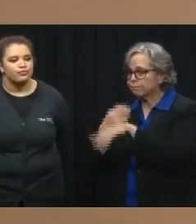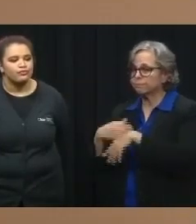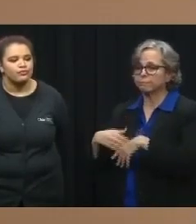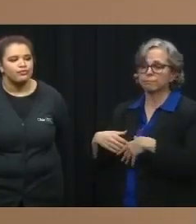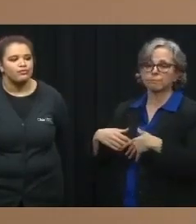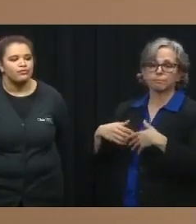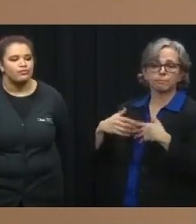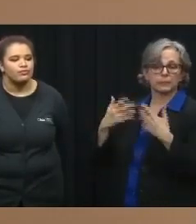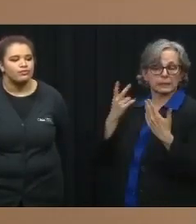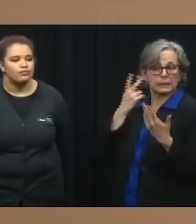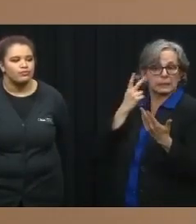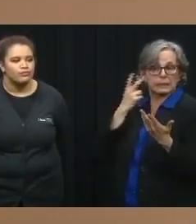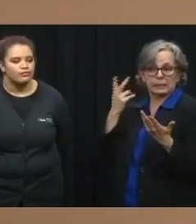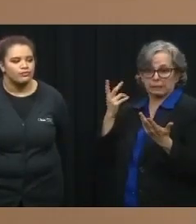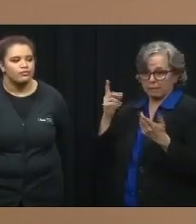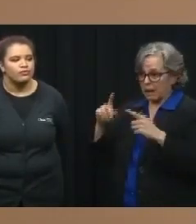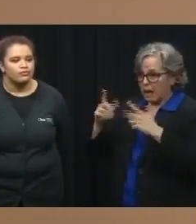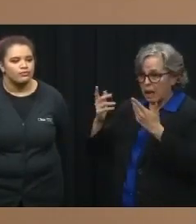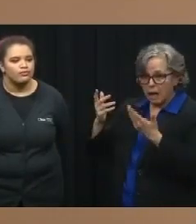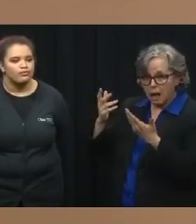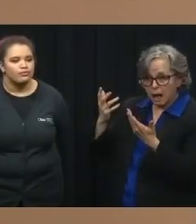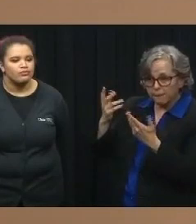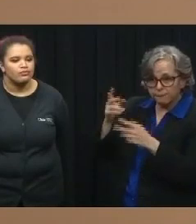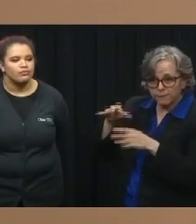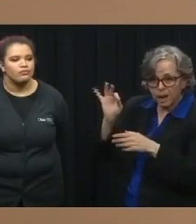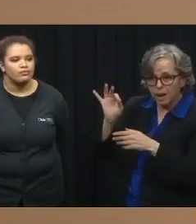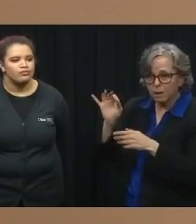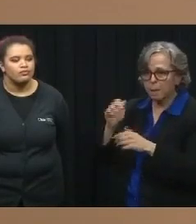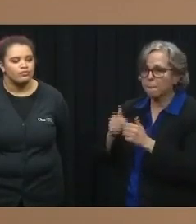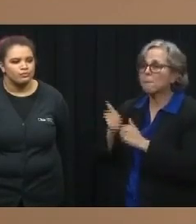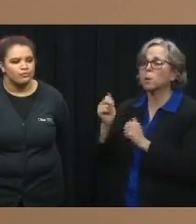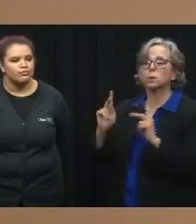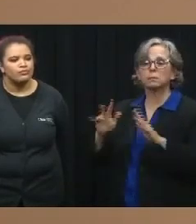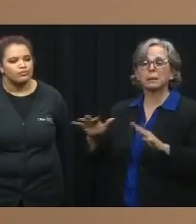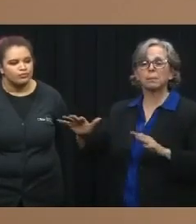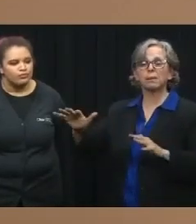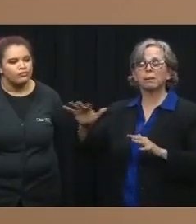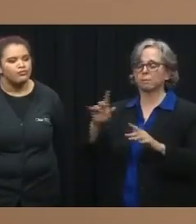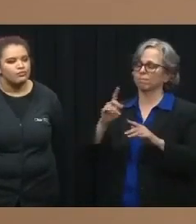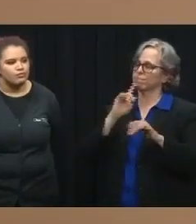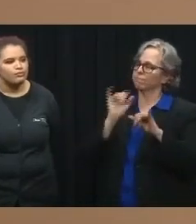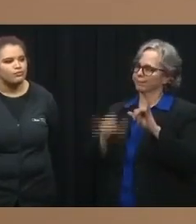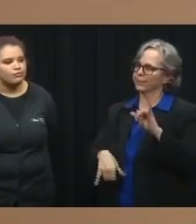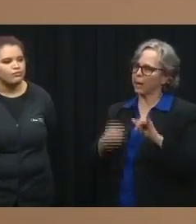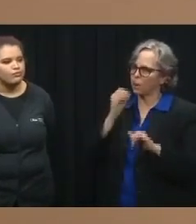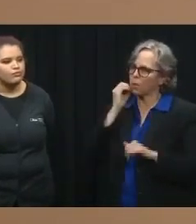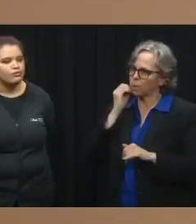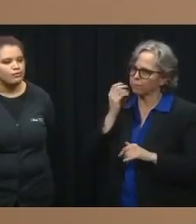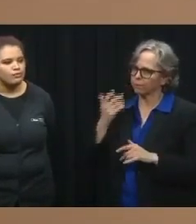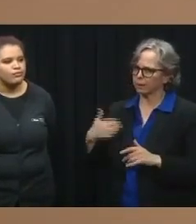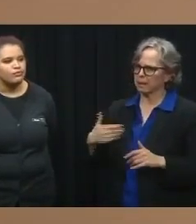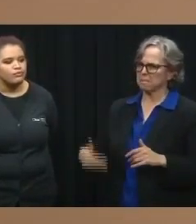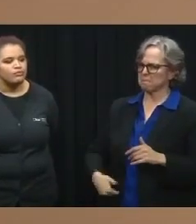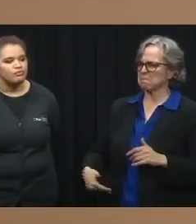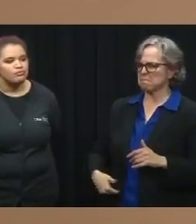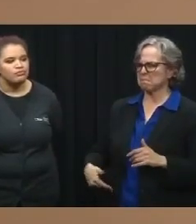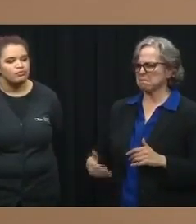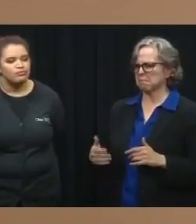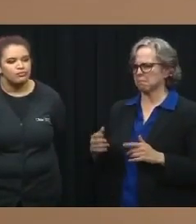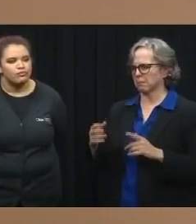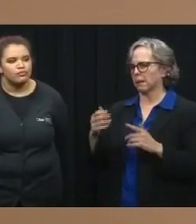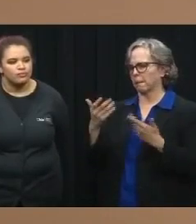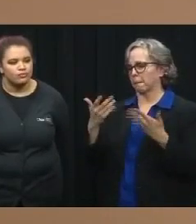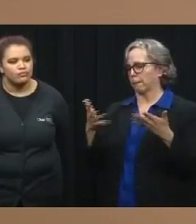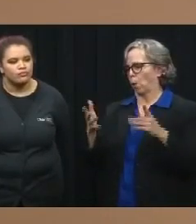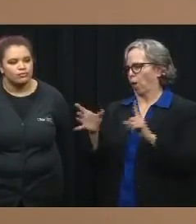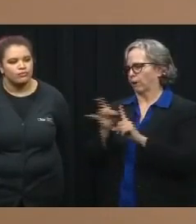and giving guidance from there. But most people will stay at home and often be a presumptive diagnosis. I want to say one more thing about